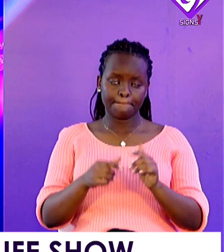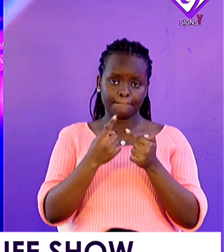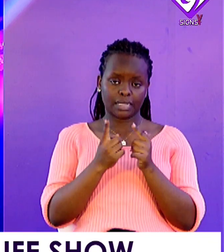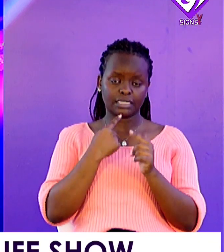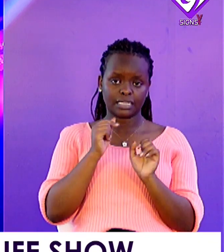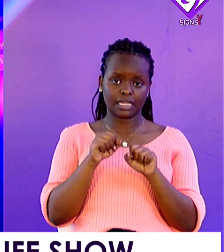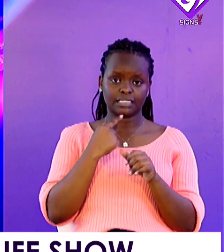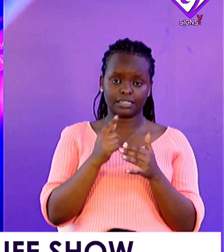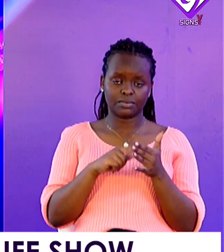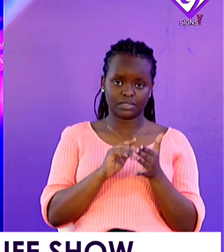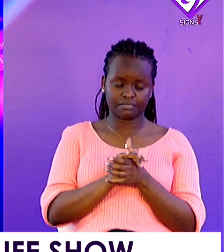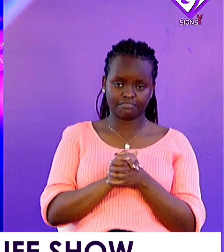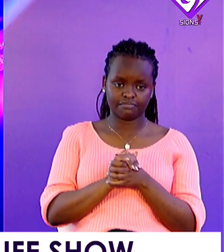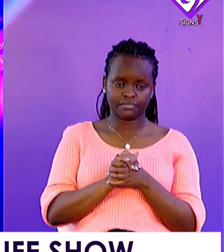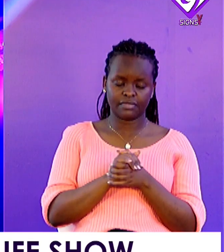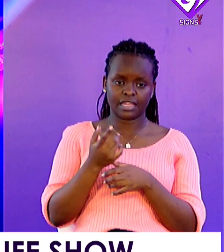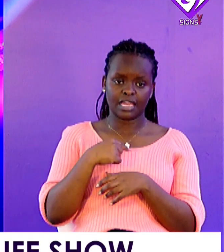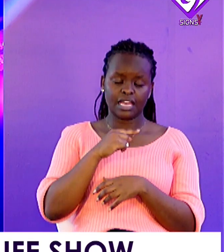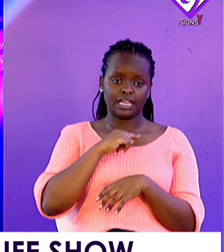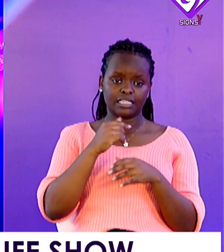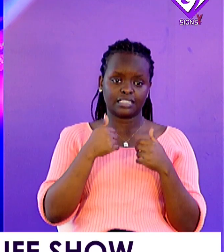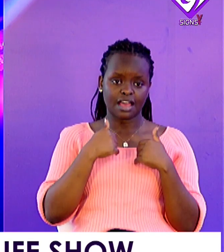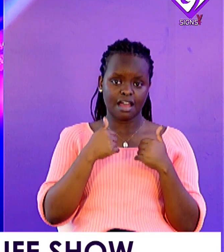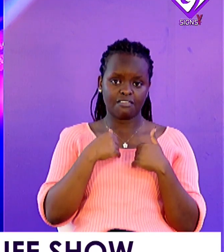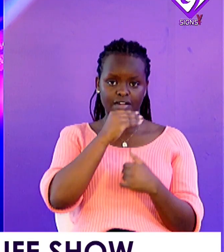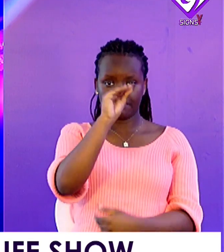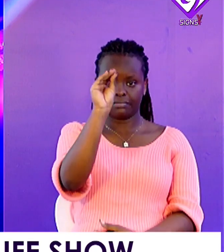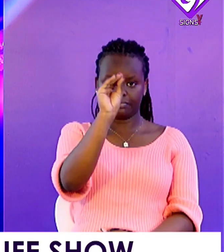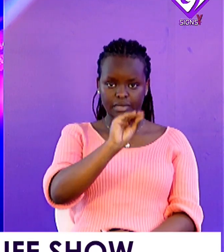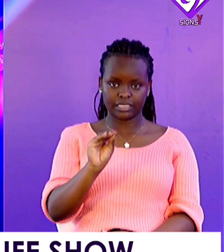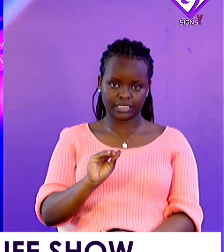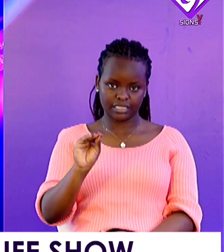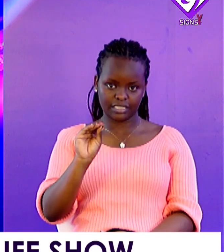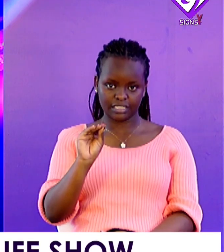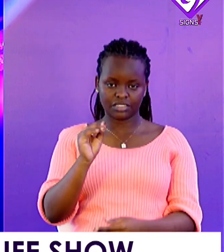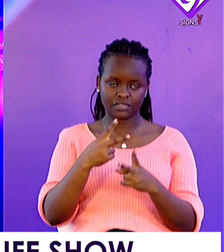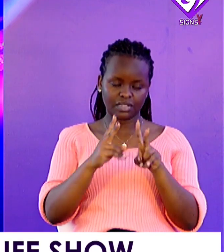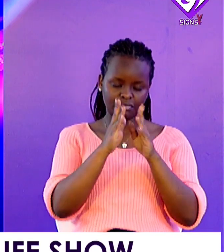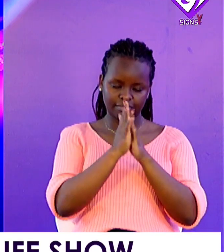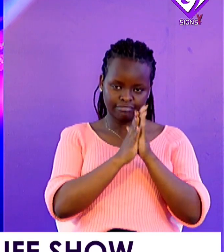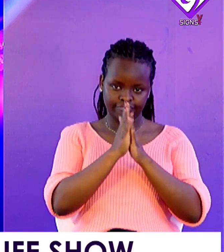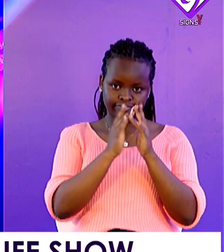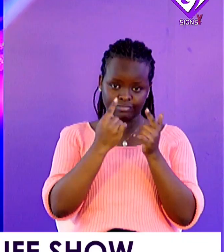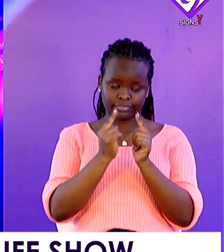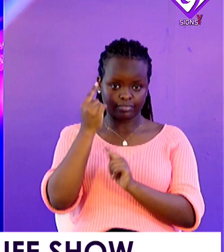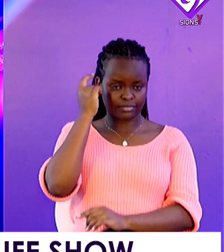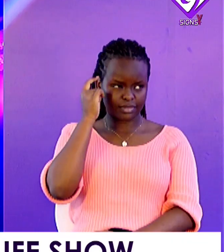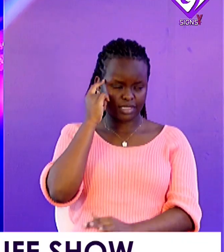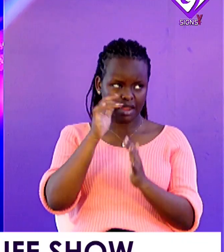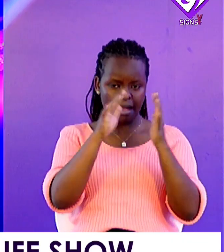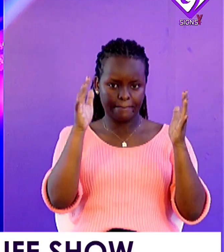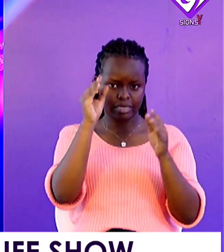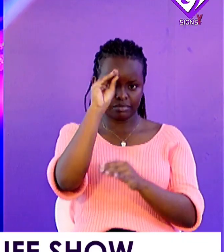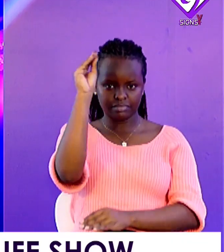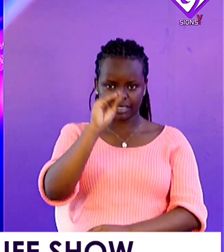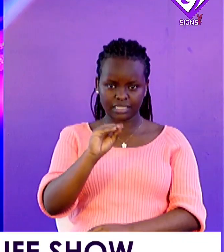extent, we have a percentage who are passionate, but I think a big percentage we